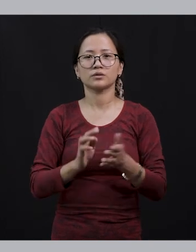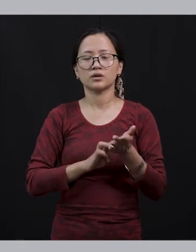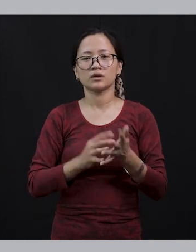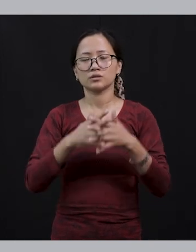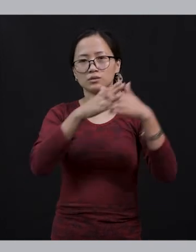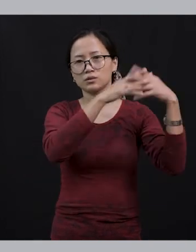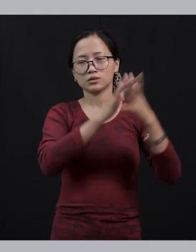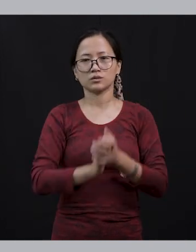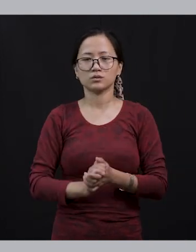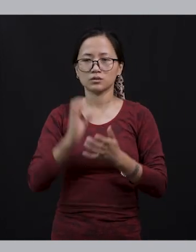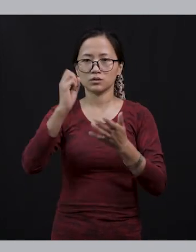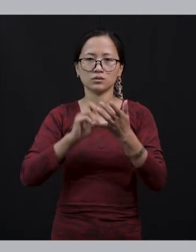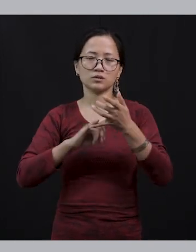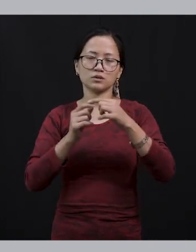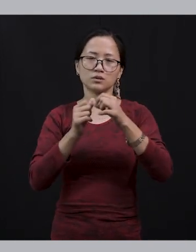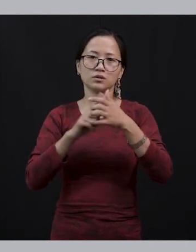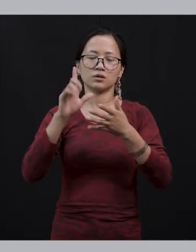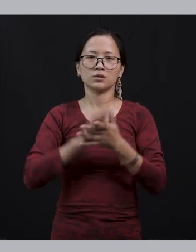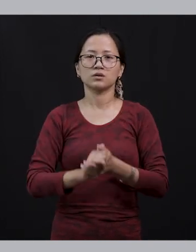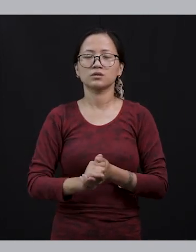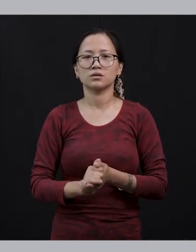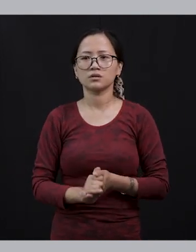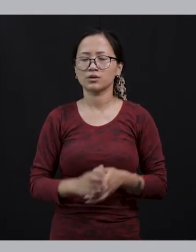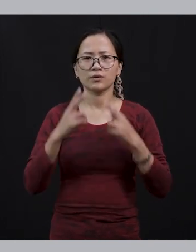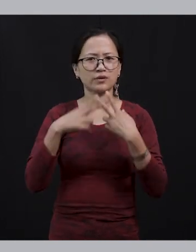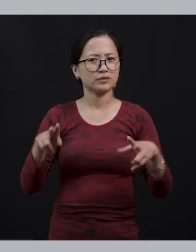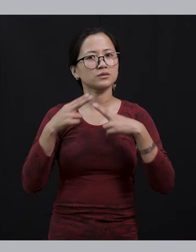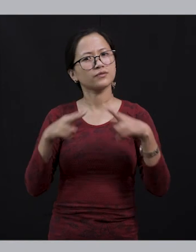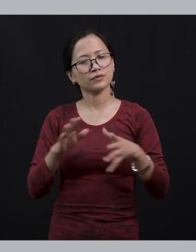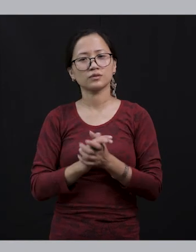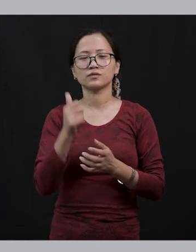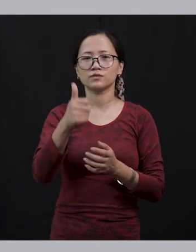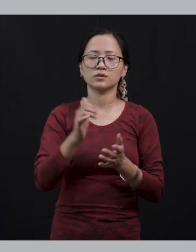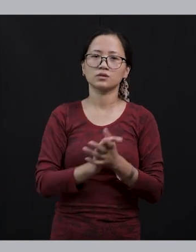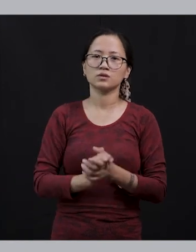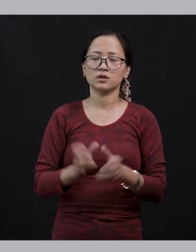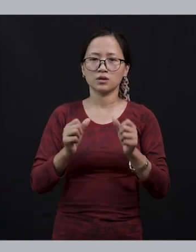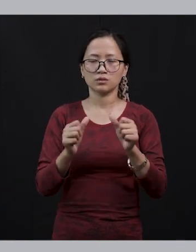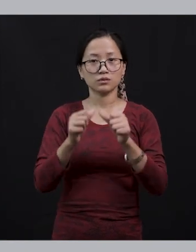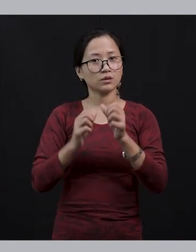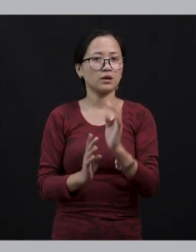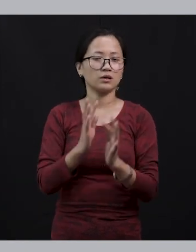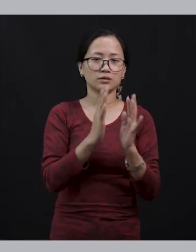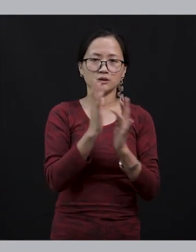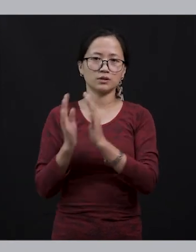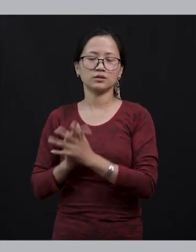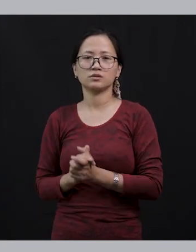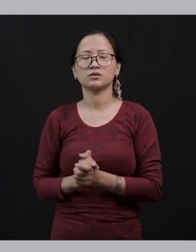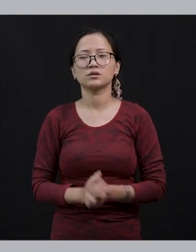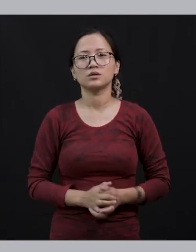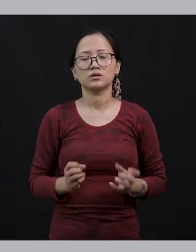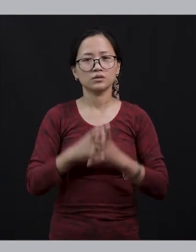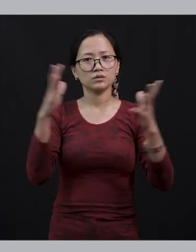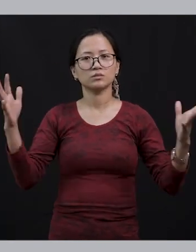western coastal areas. Now remember, western coastal areas are again very, very good with agriculture. So the more